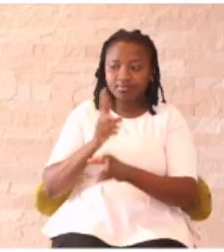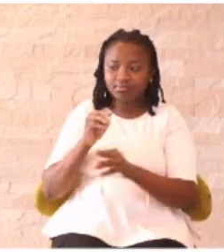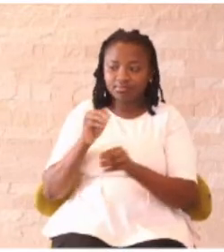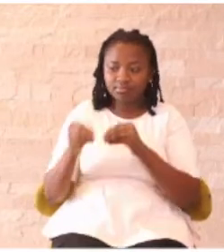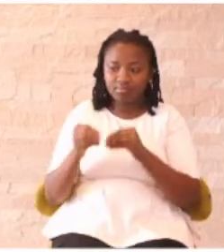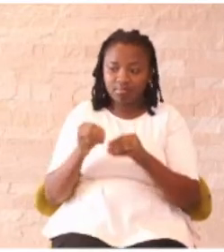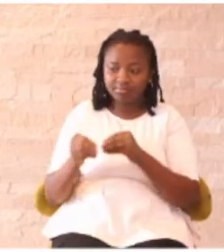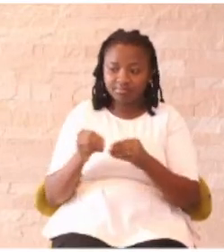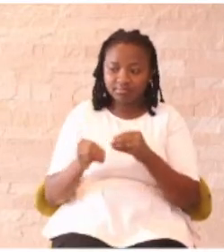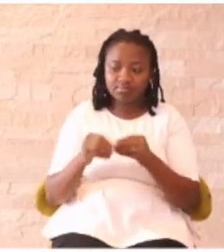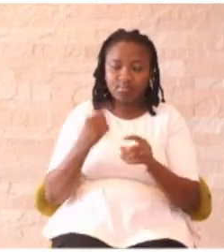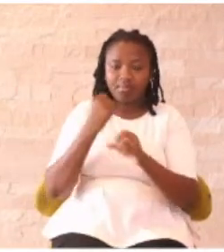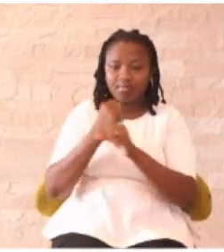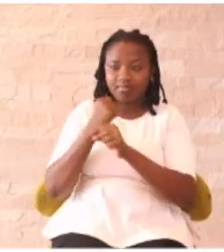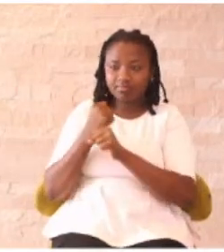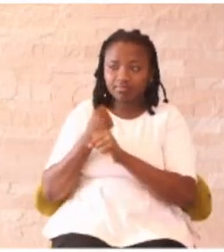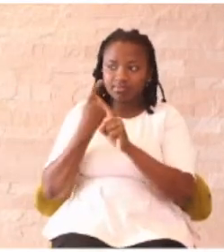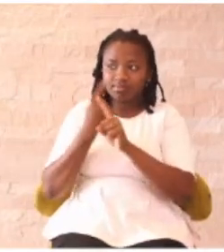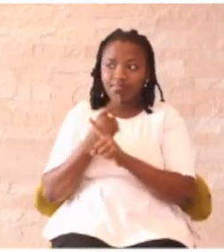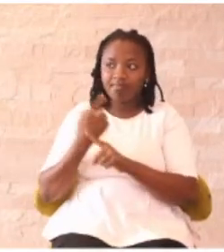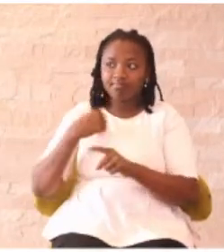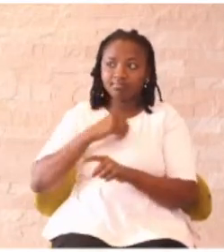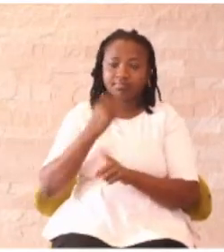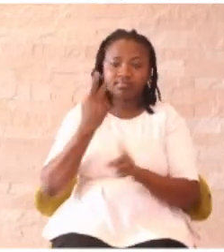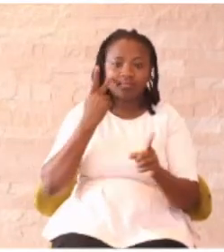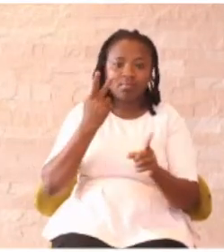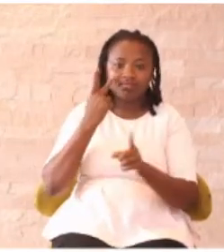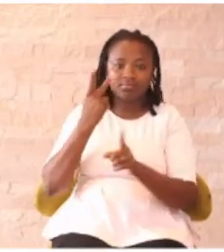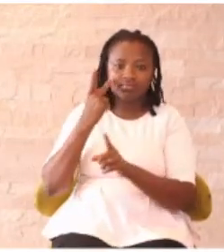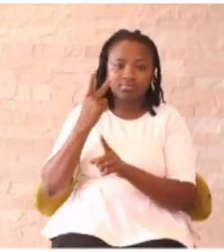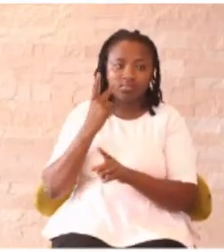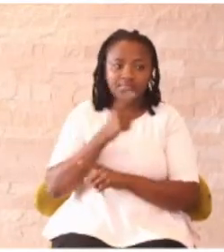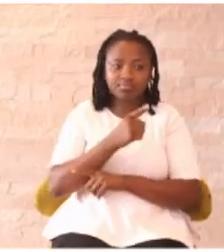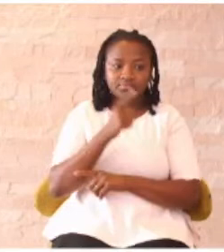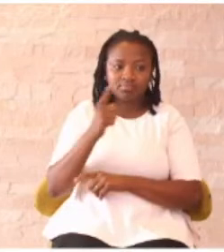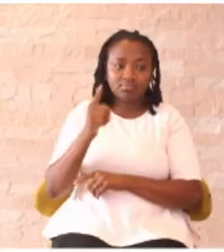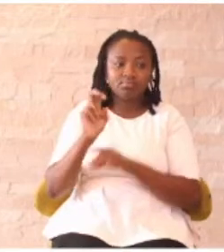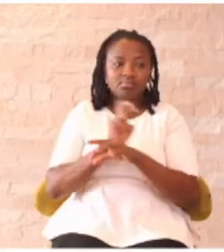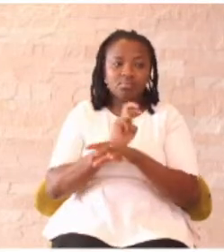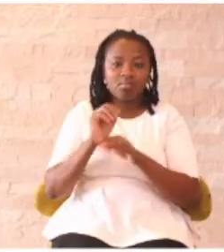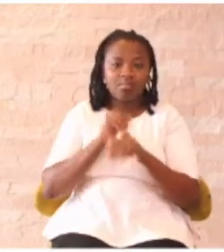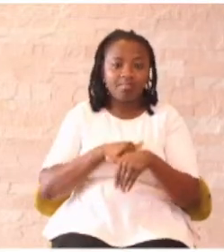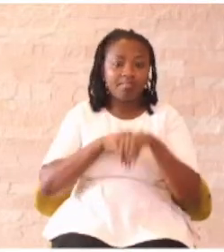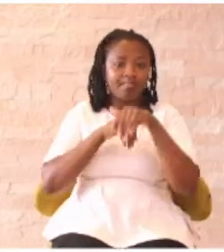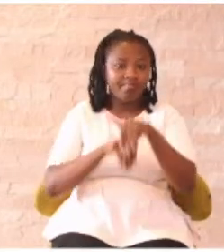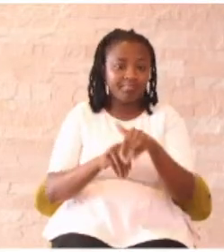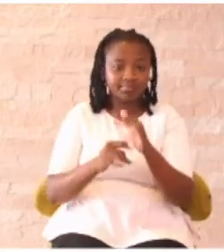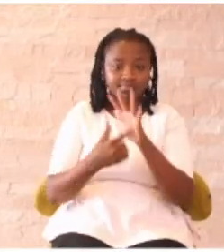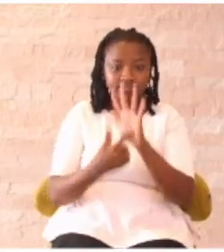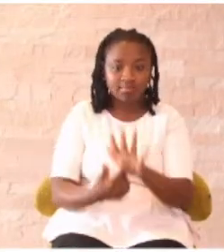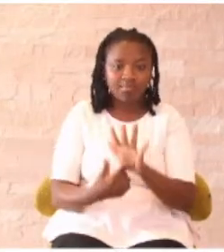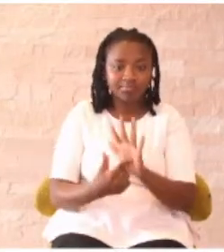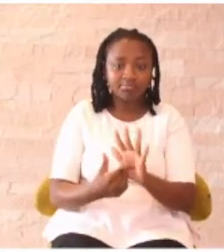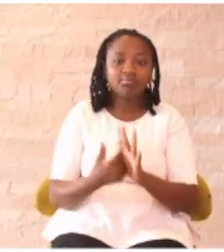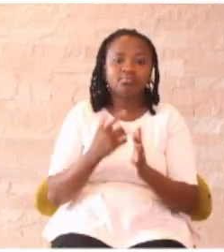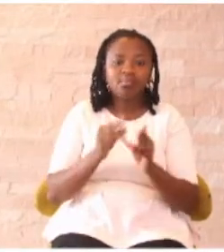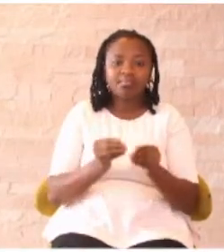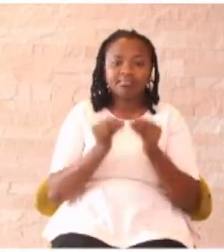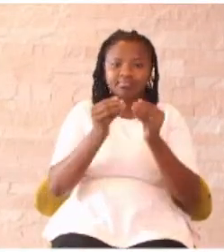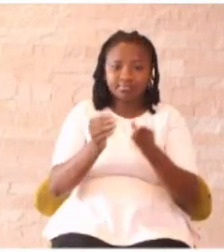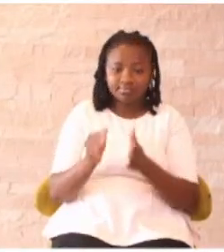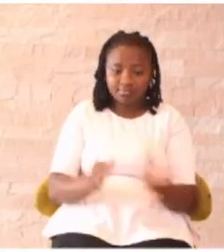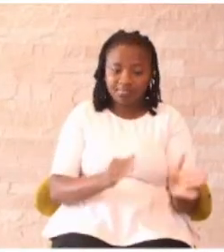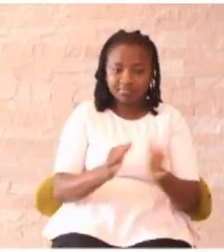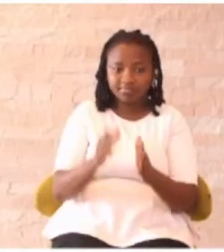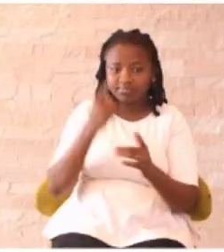responsive practices are being observed, which include giving priority for